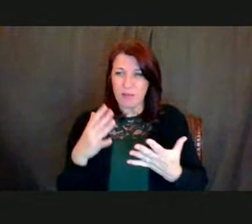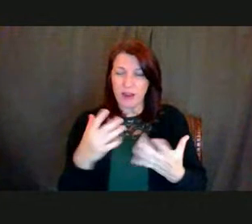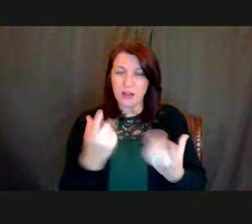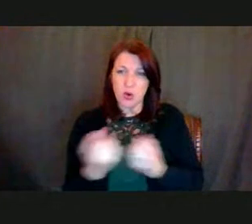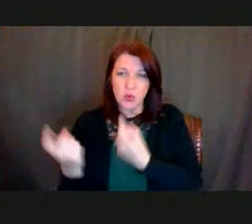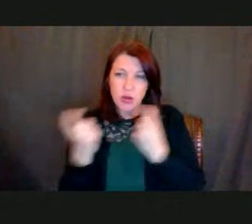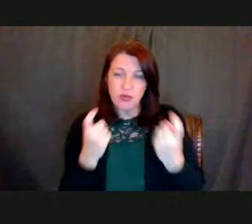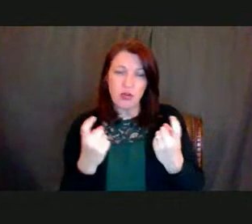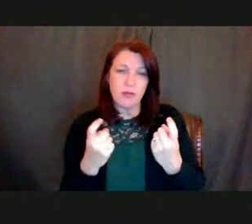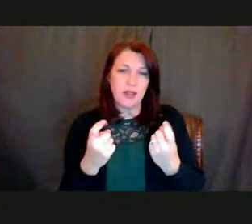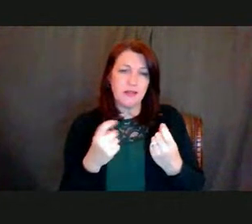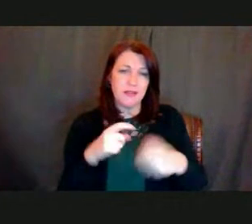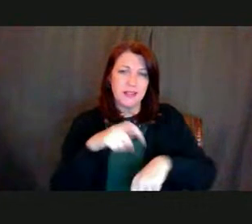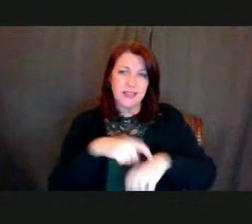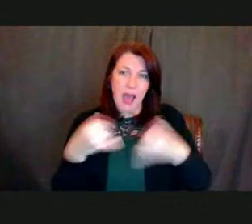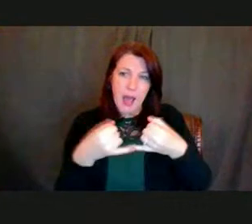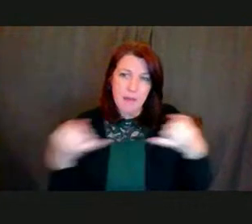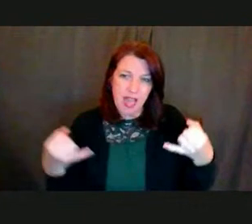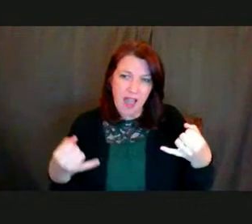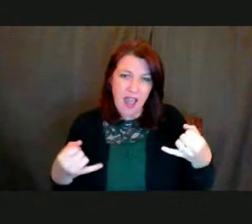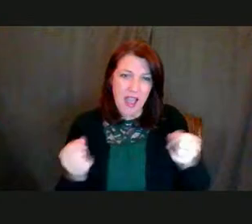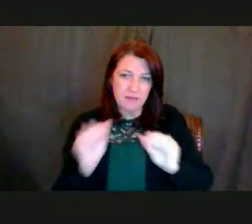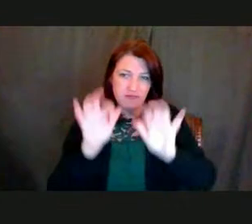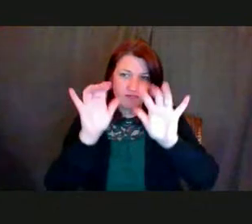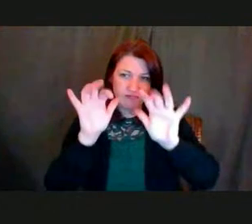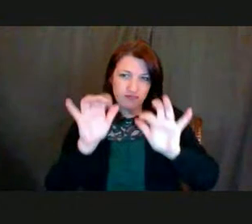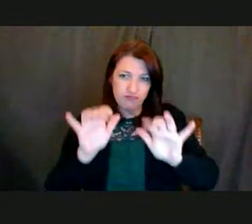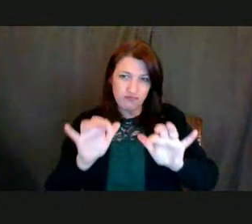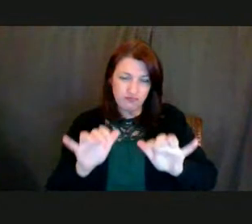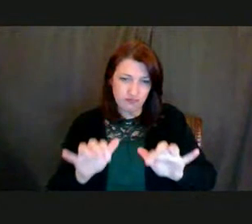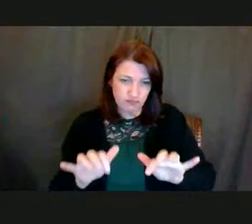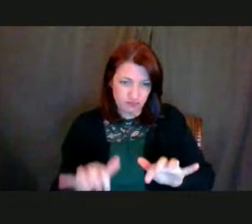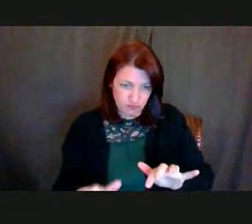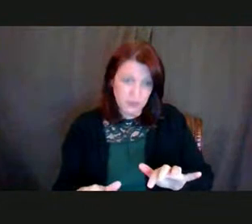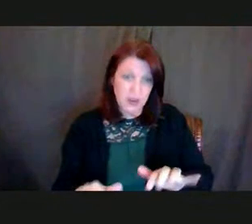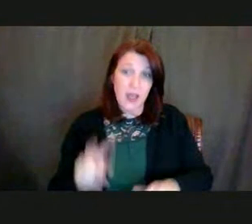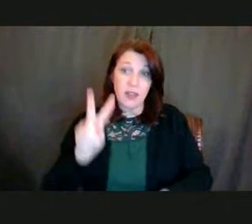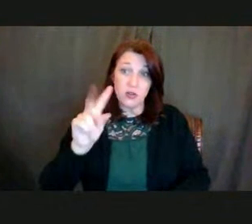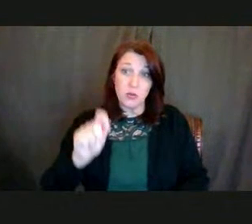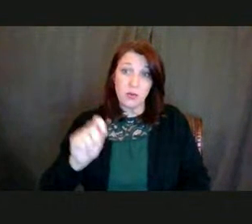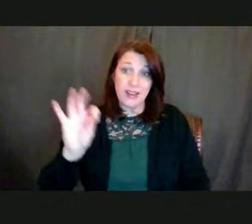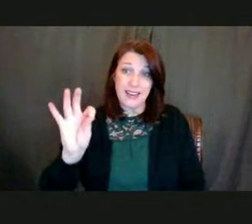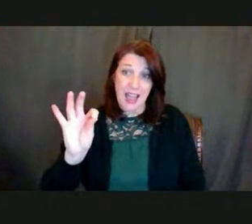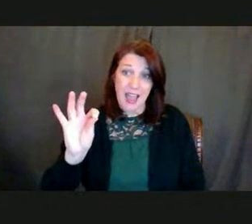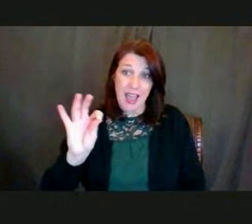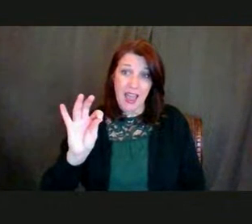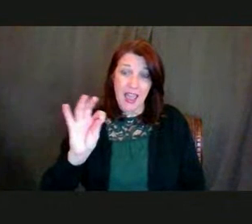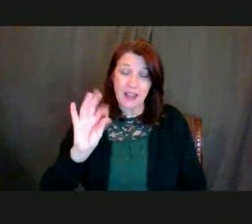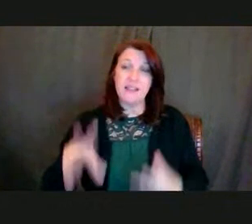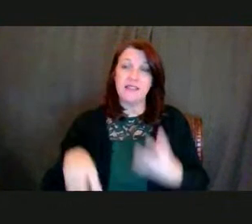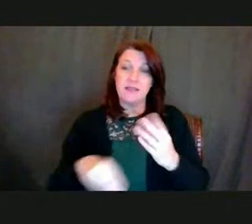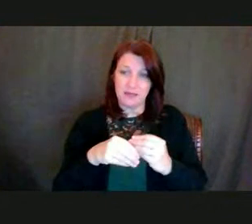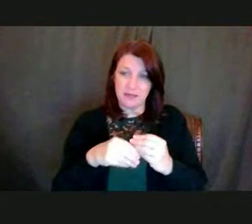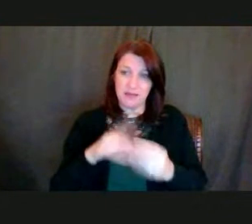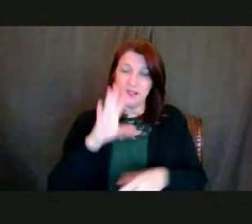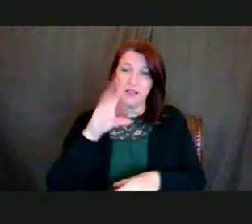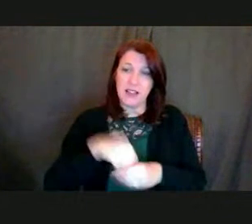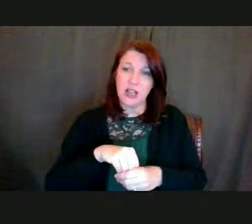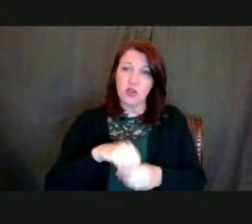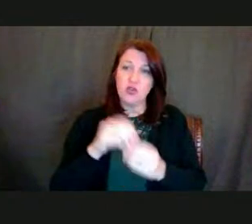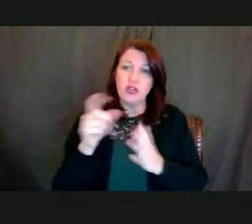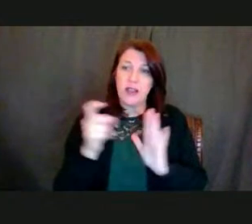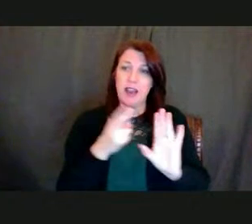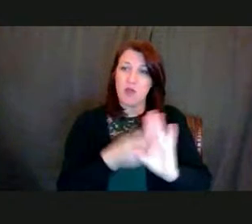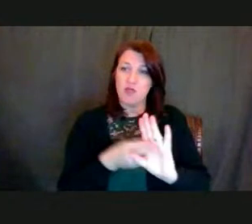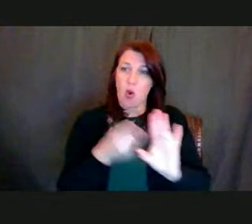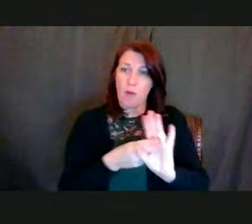study timeline. And then at the end of this section, in 2.9, you provide your inclusion enrollment report.